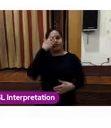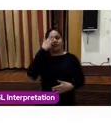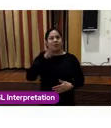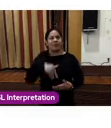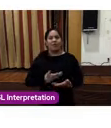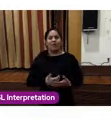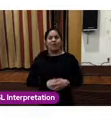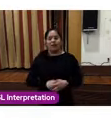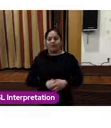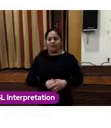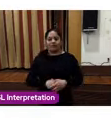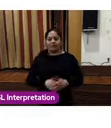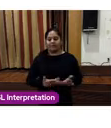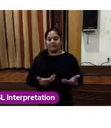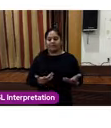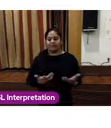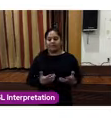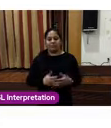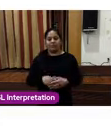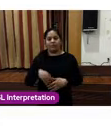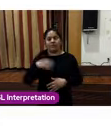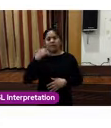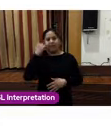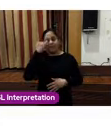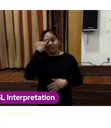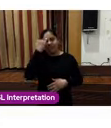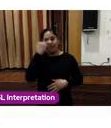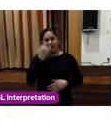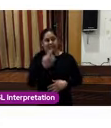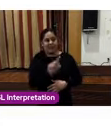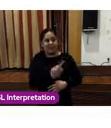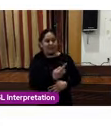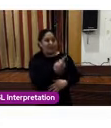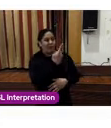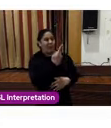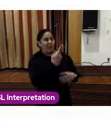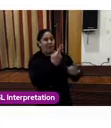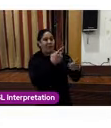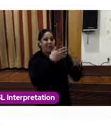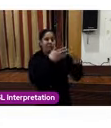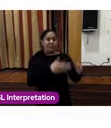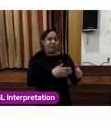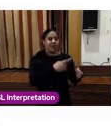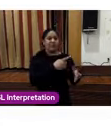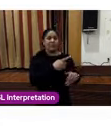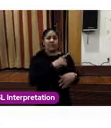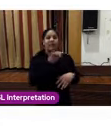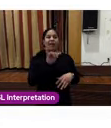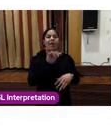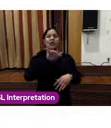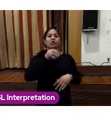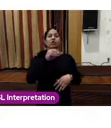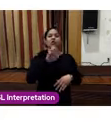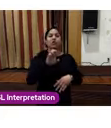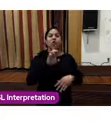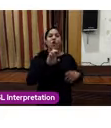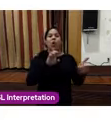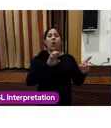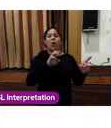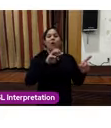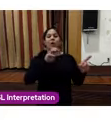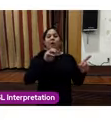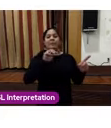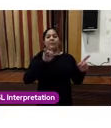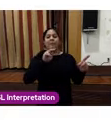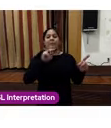the idea that one senator, like Joe Manchin, or that, you know, you have a Republican